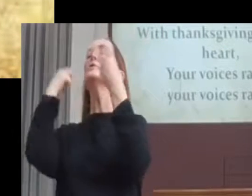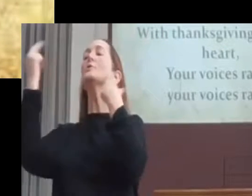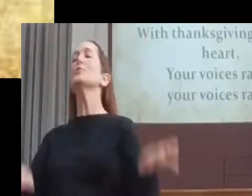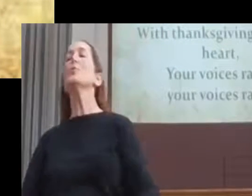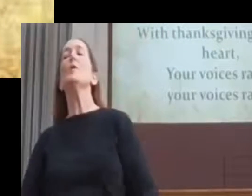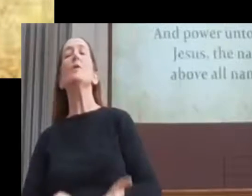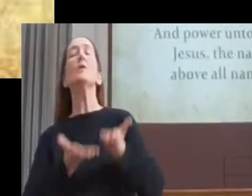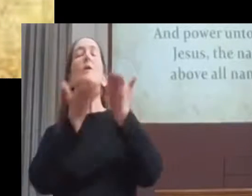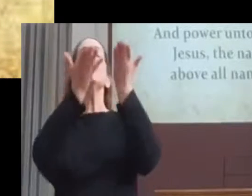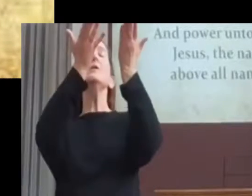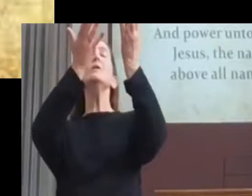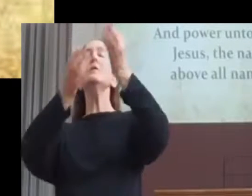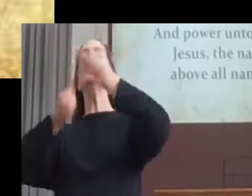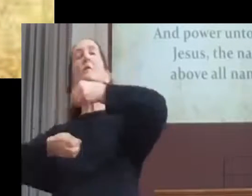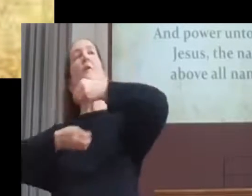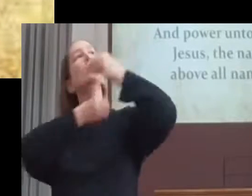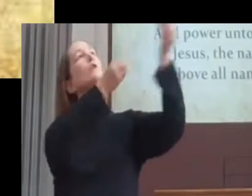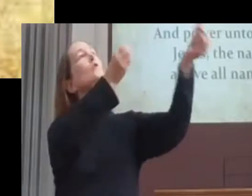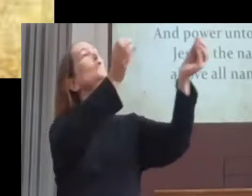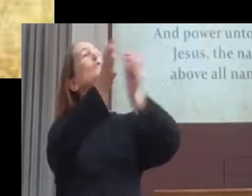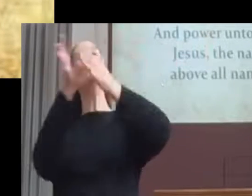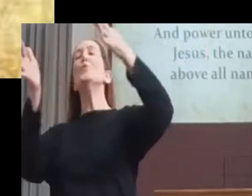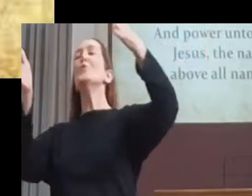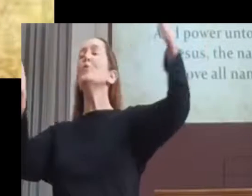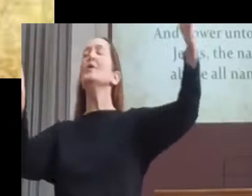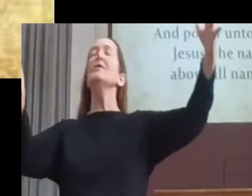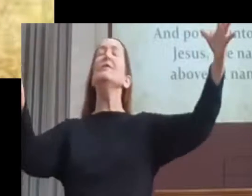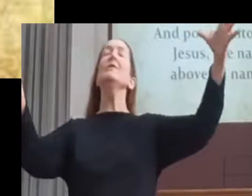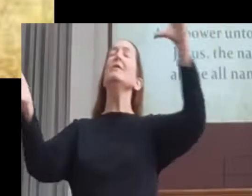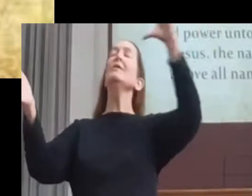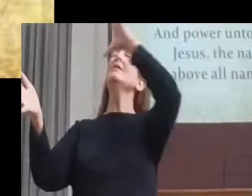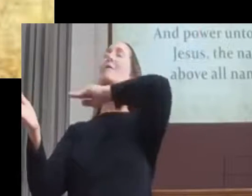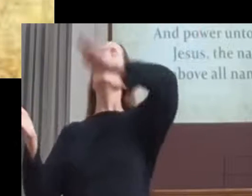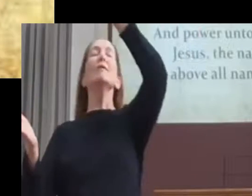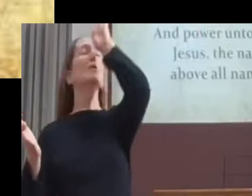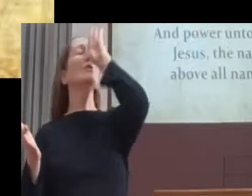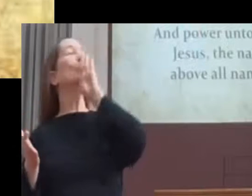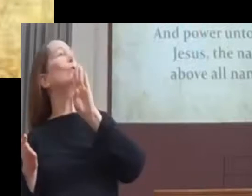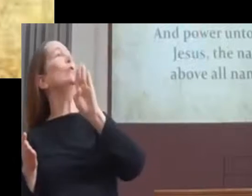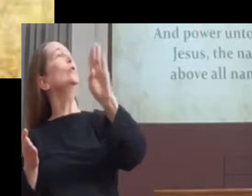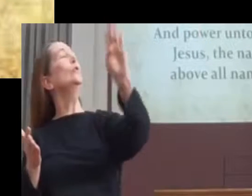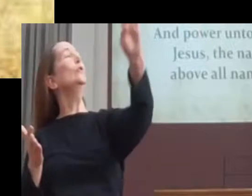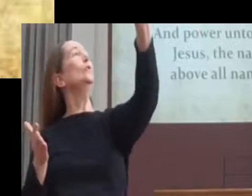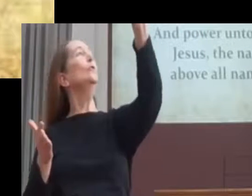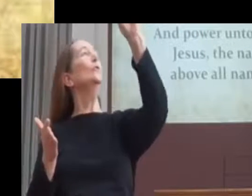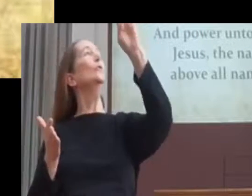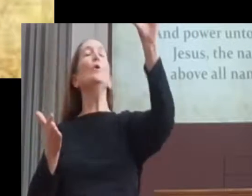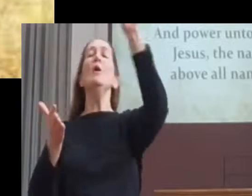raised, your voice is raised. Give glory.